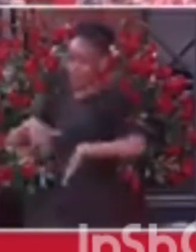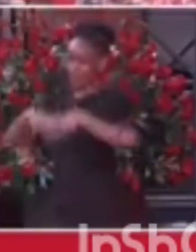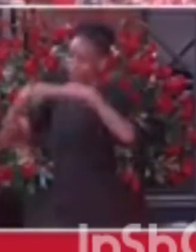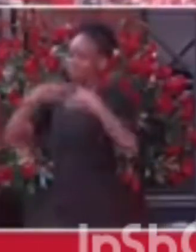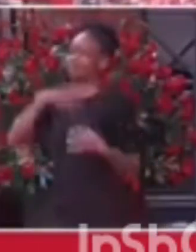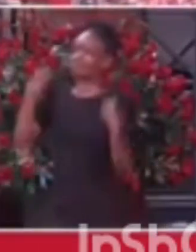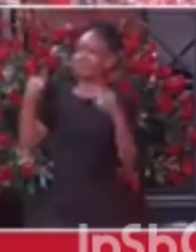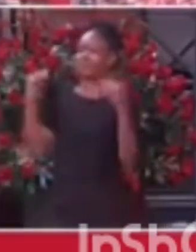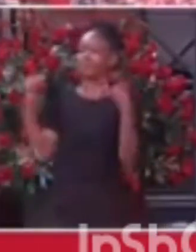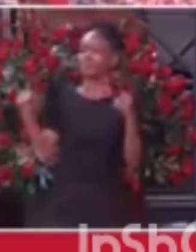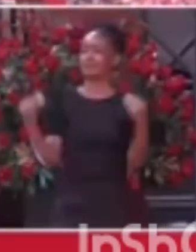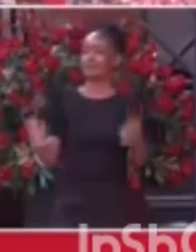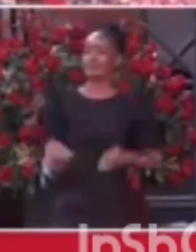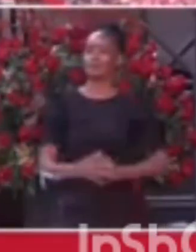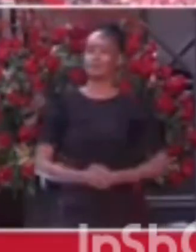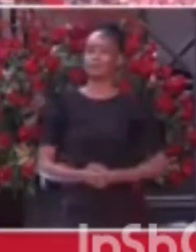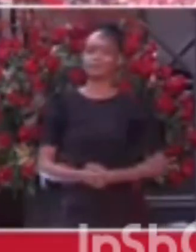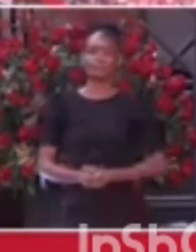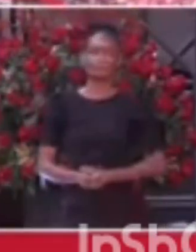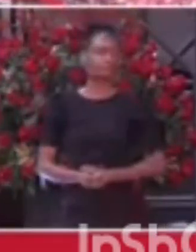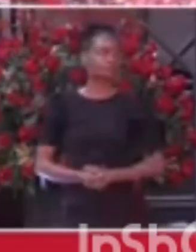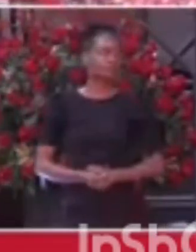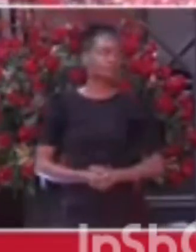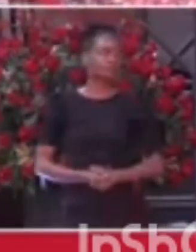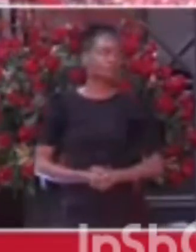Comrades, South Africa